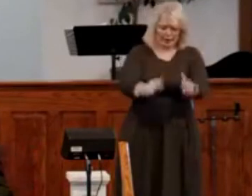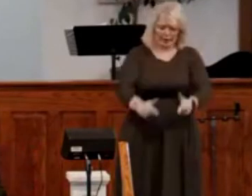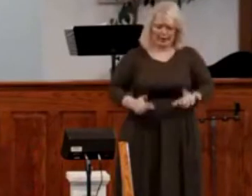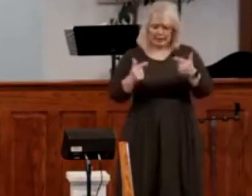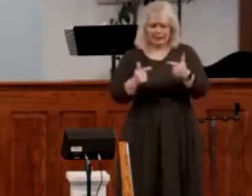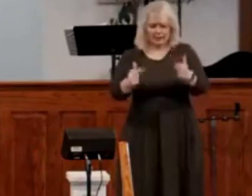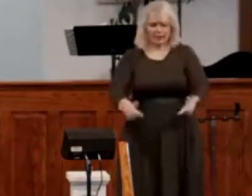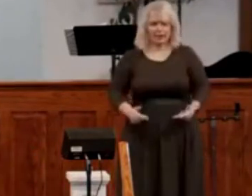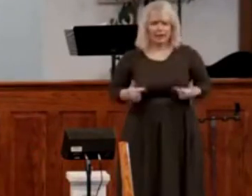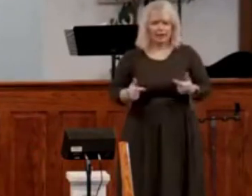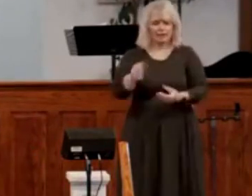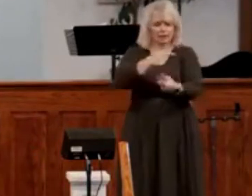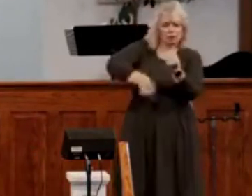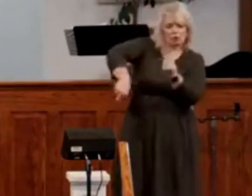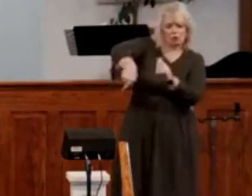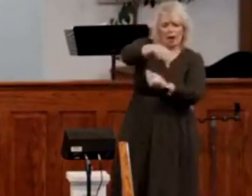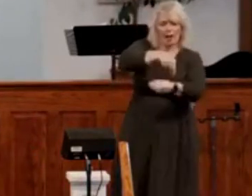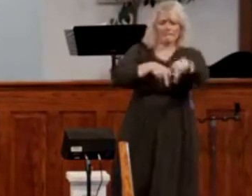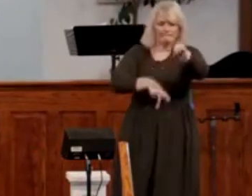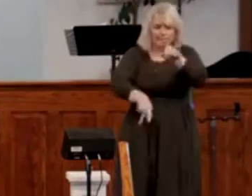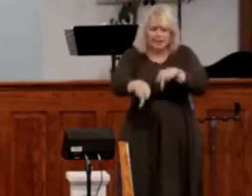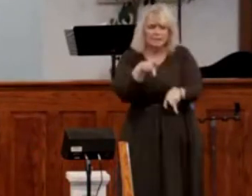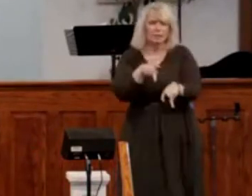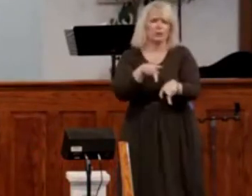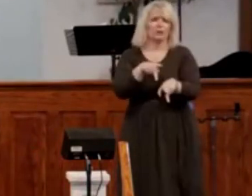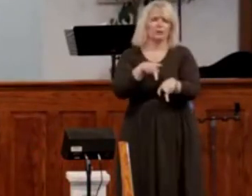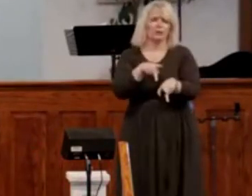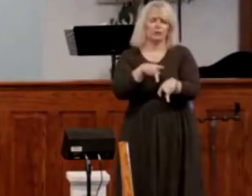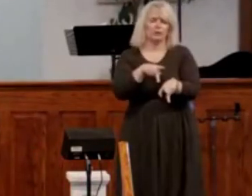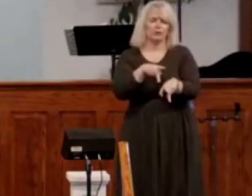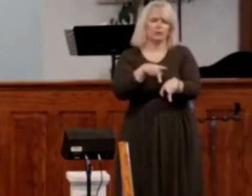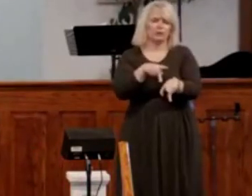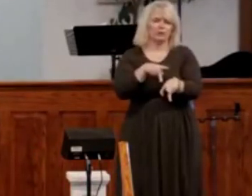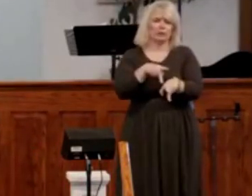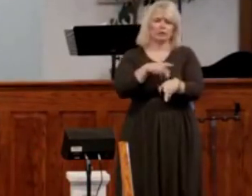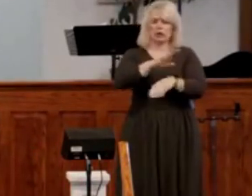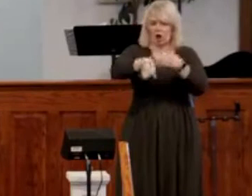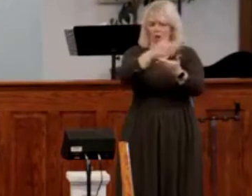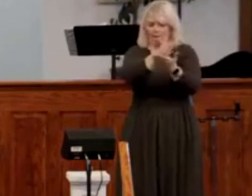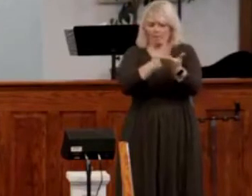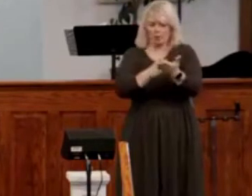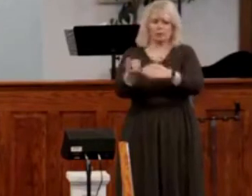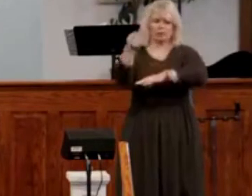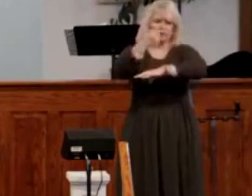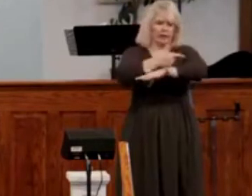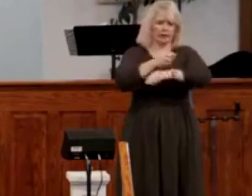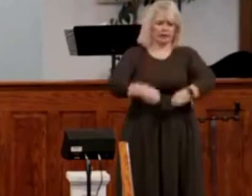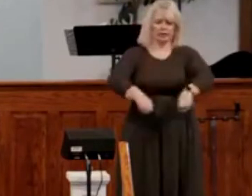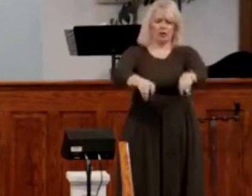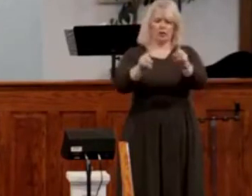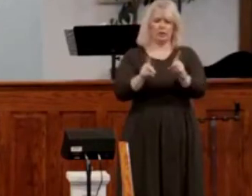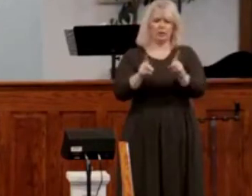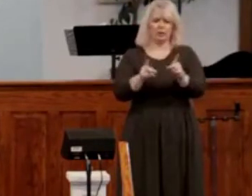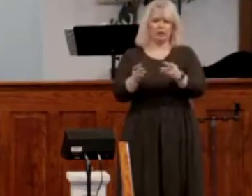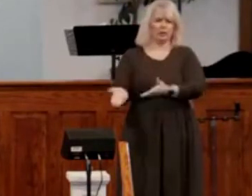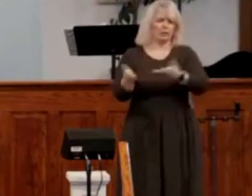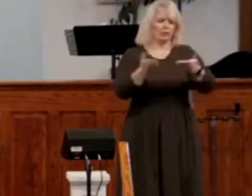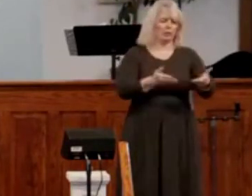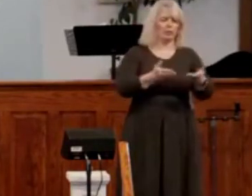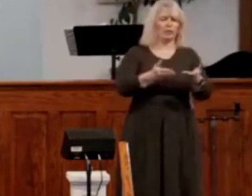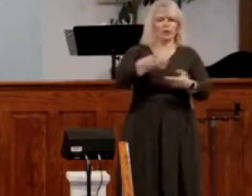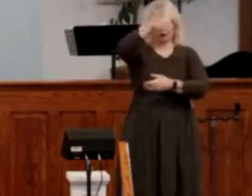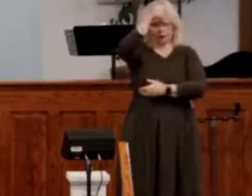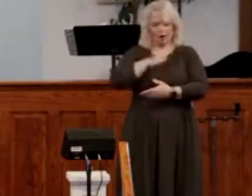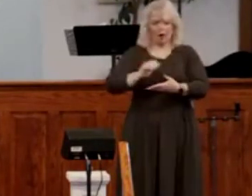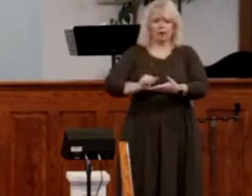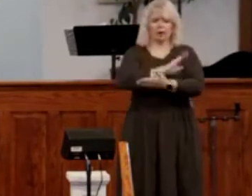life and it is around people. It's you. Every aspect of your day is an opportunity to bring God glory. And what Jesus is saying is